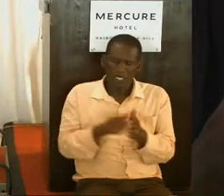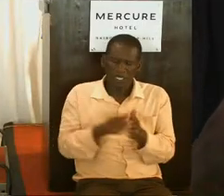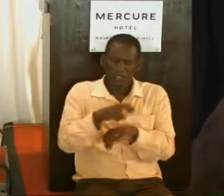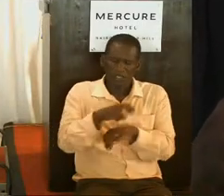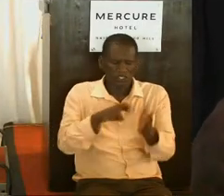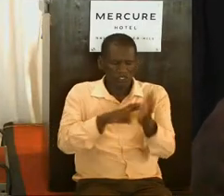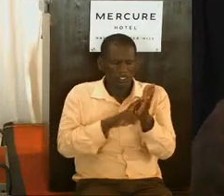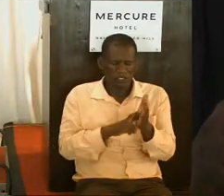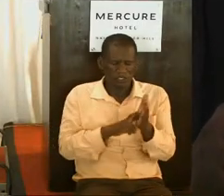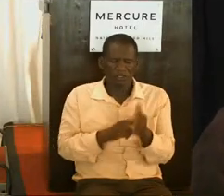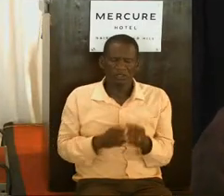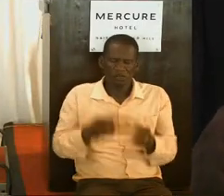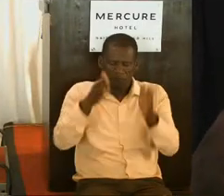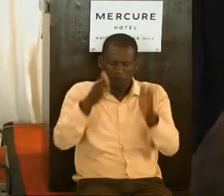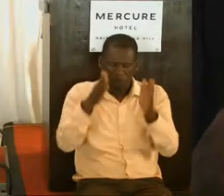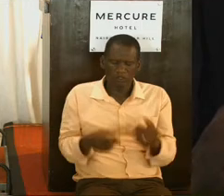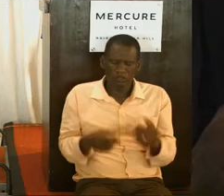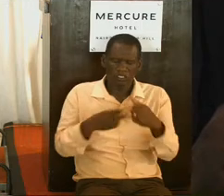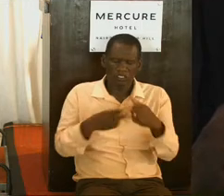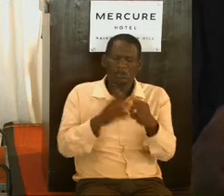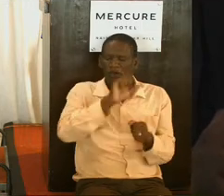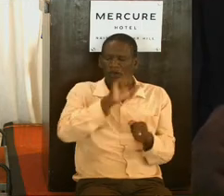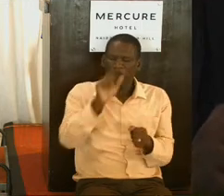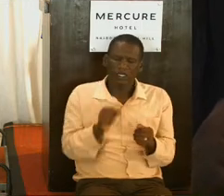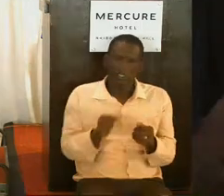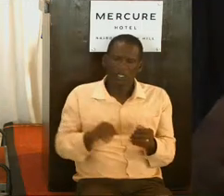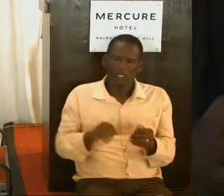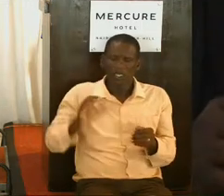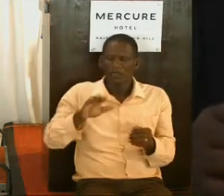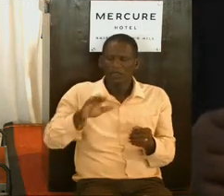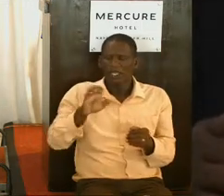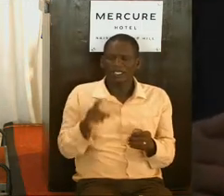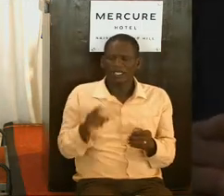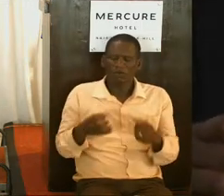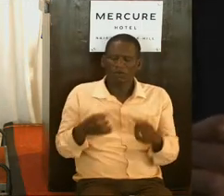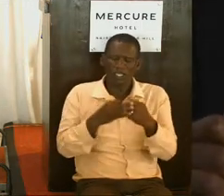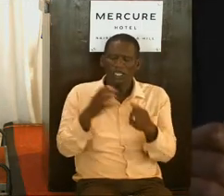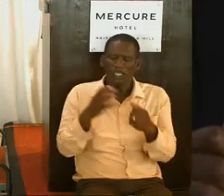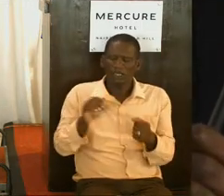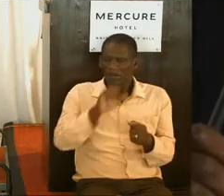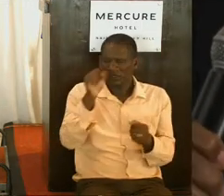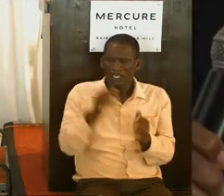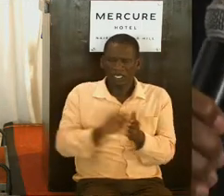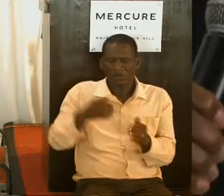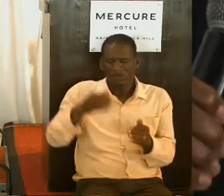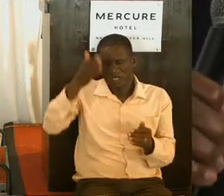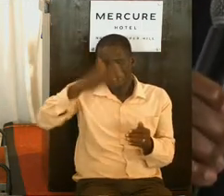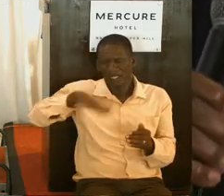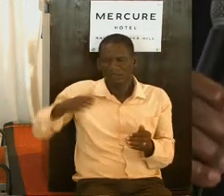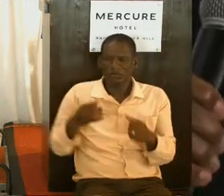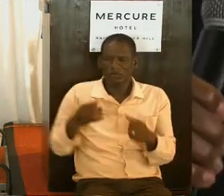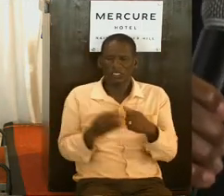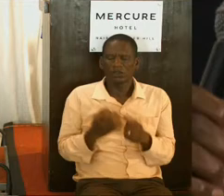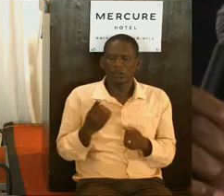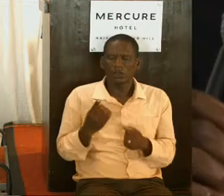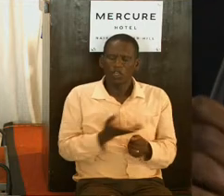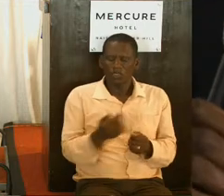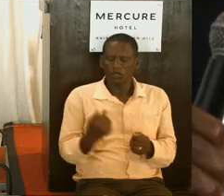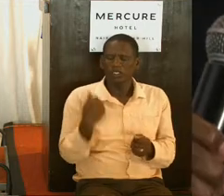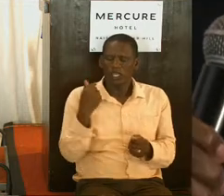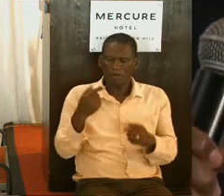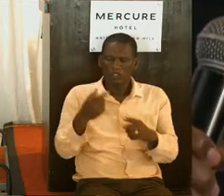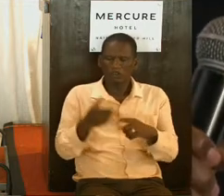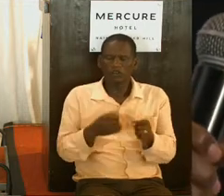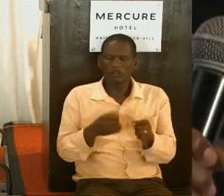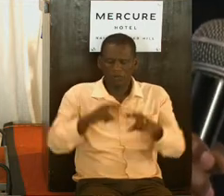national registration of passion 71 percent County Executive at 80 and County assembly at 81. those are figures coming